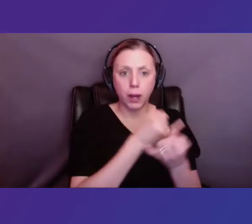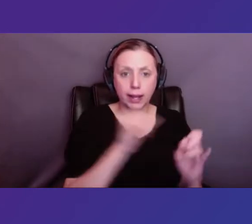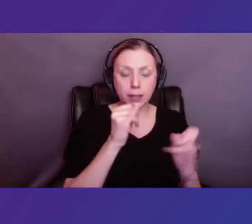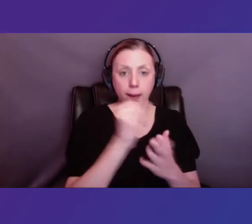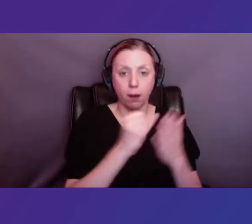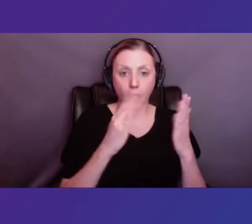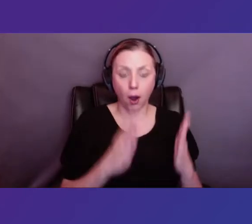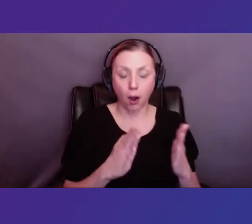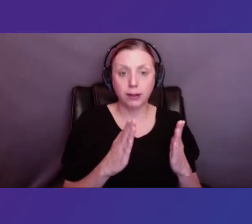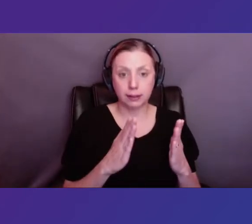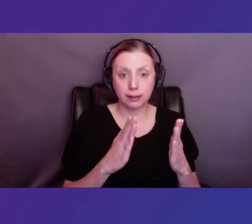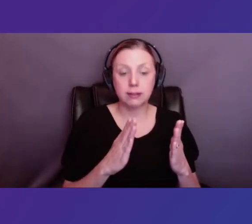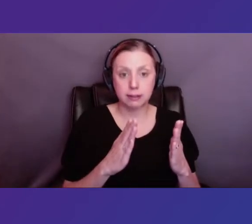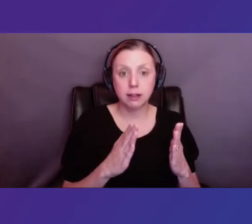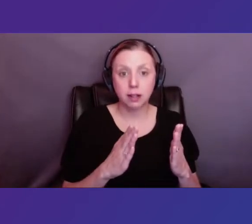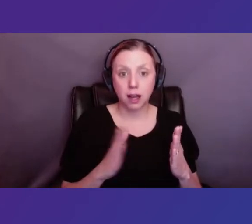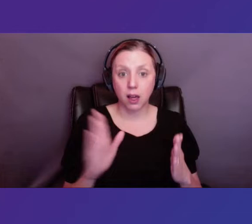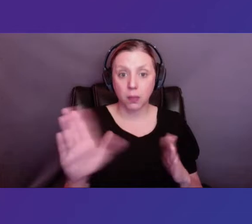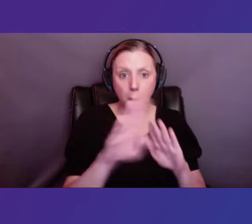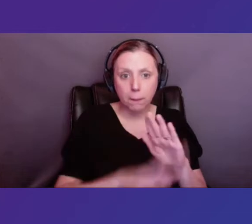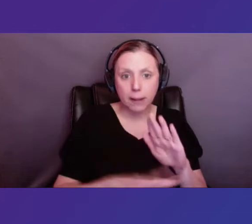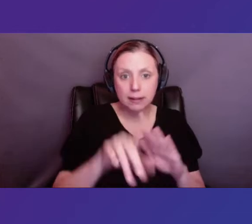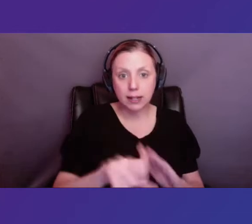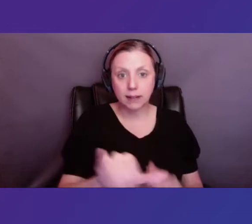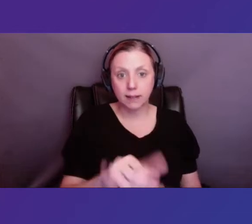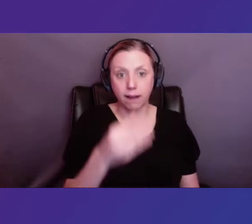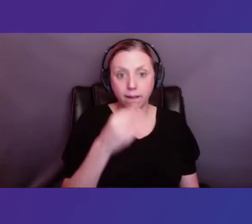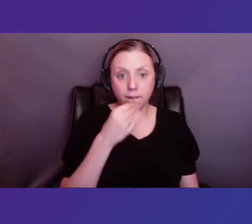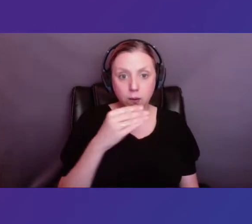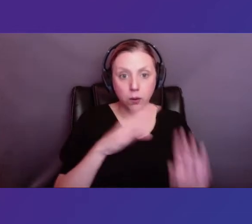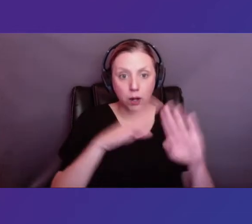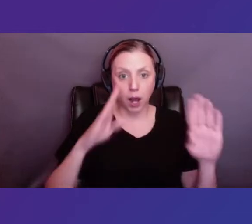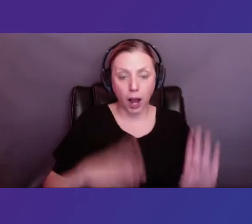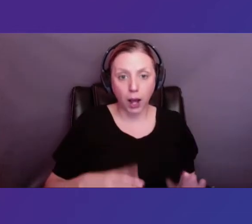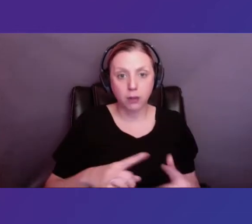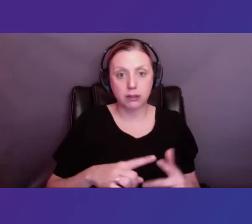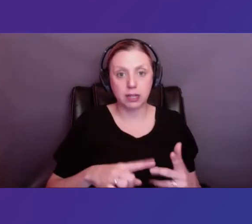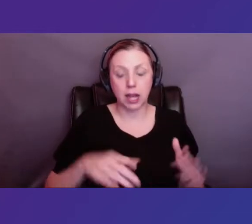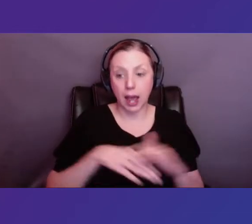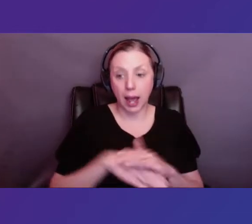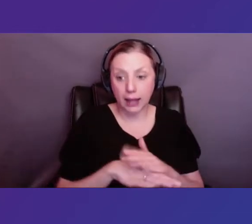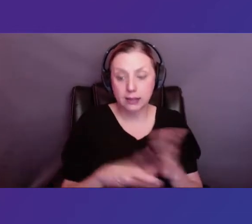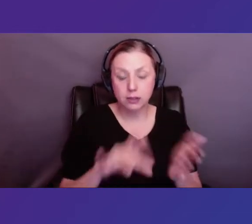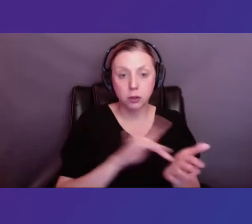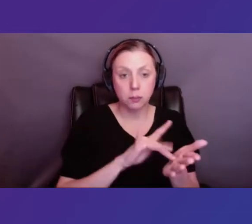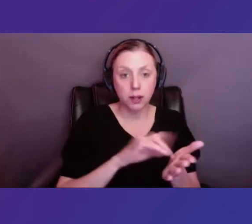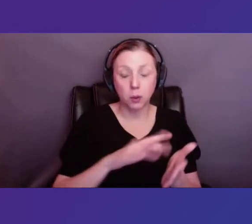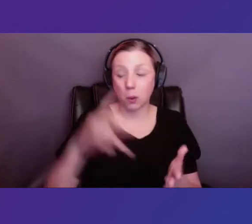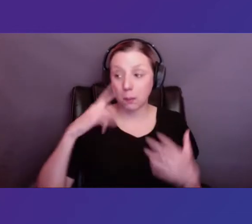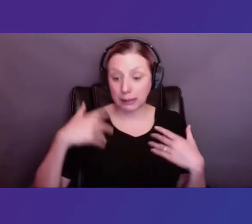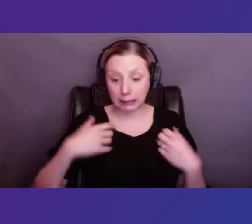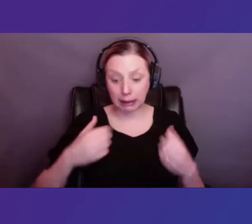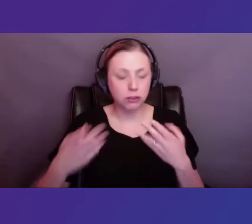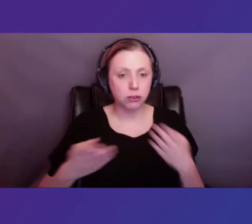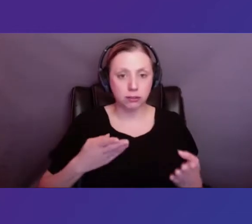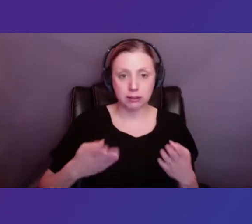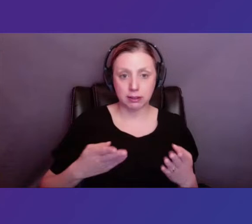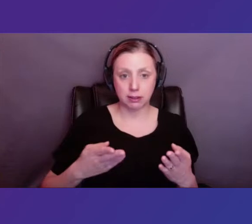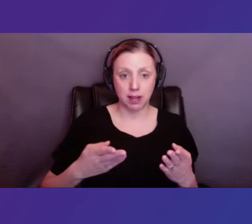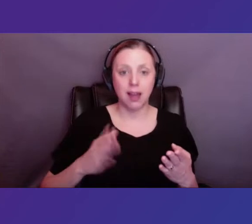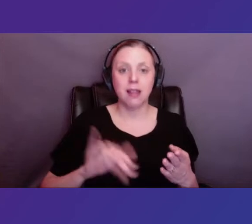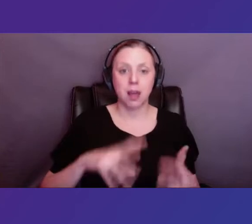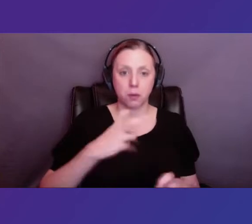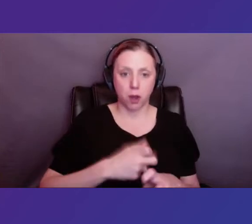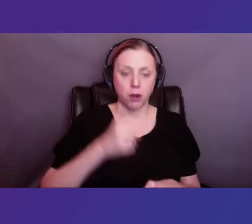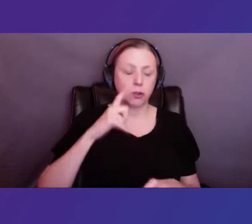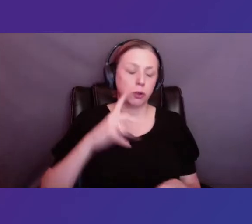that their basic needs, such as food, housing, access to medical or mental health services, were the hardest